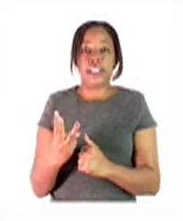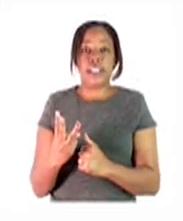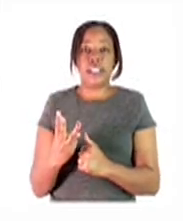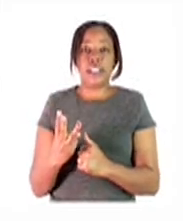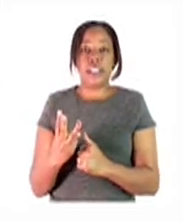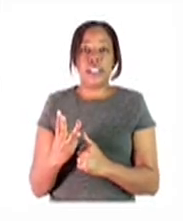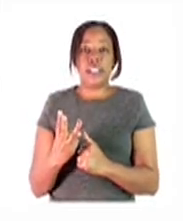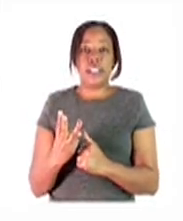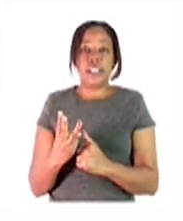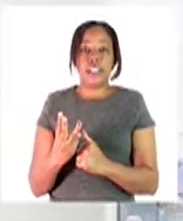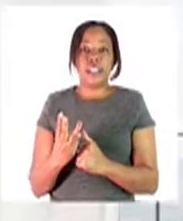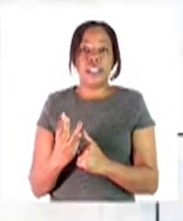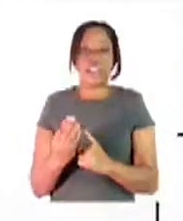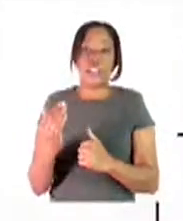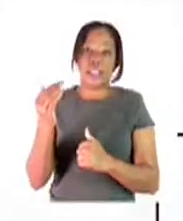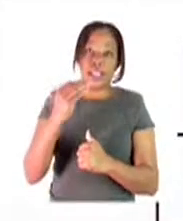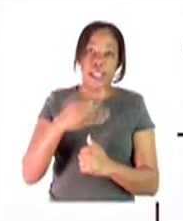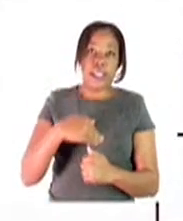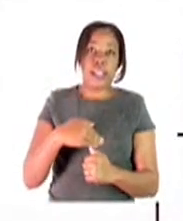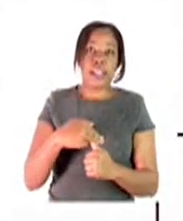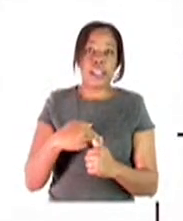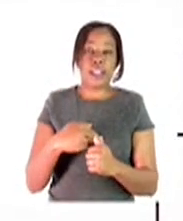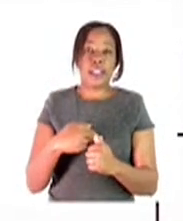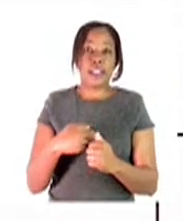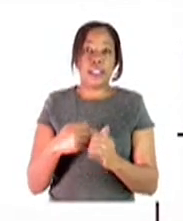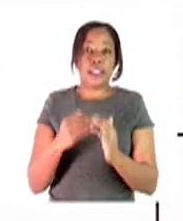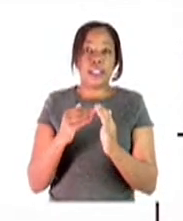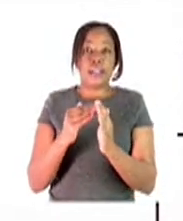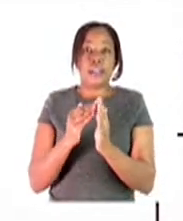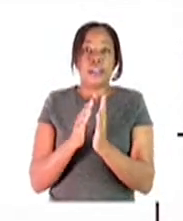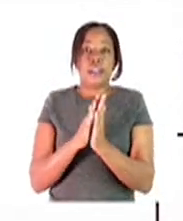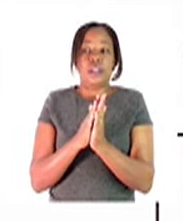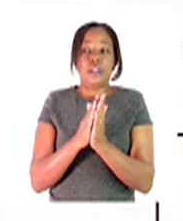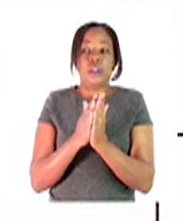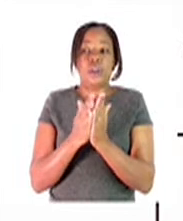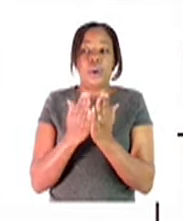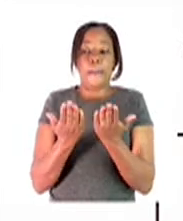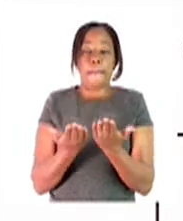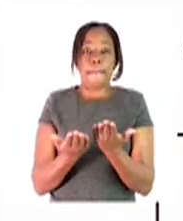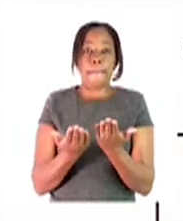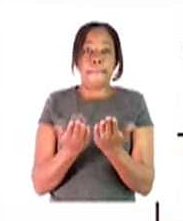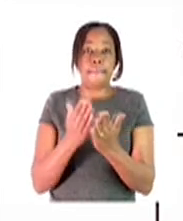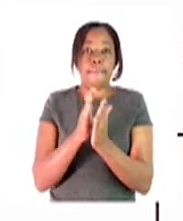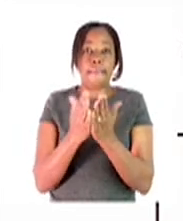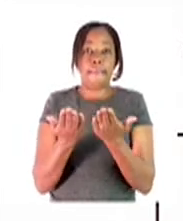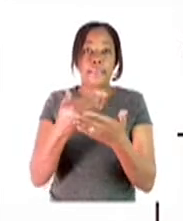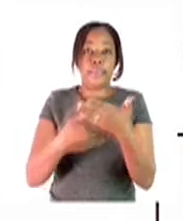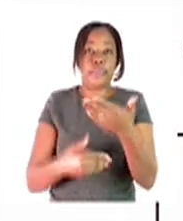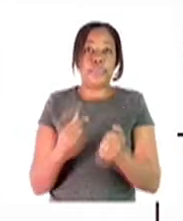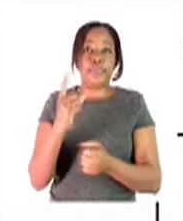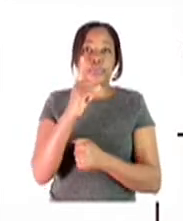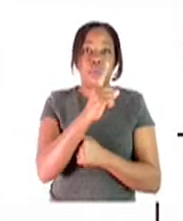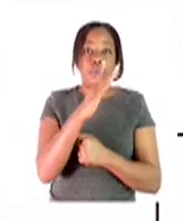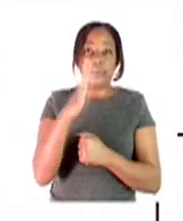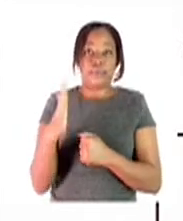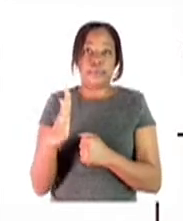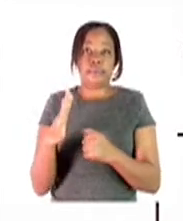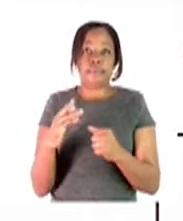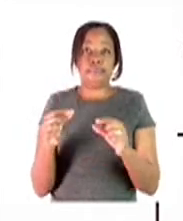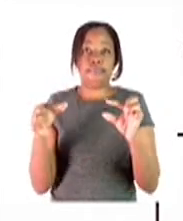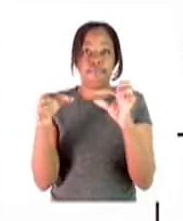quickly, please follow with us. Come with us on page 15 for conjunctions. Now, what